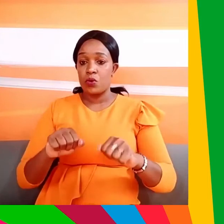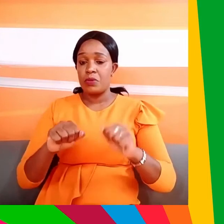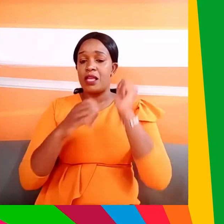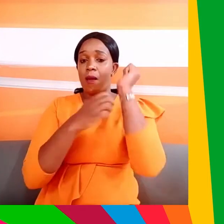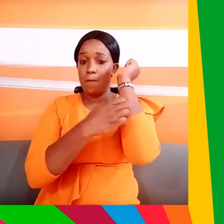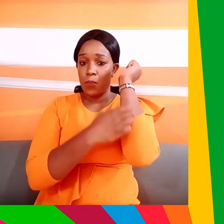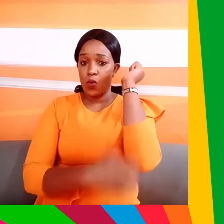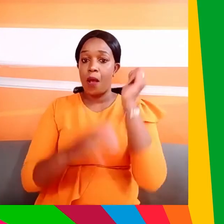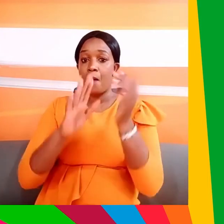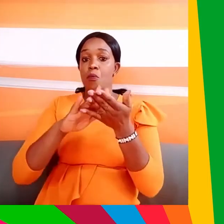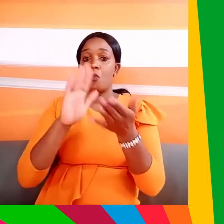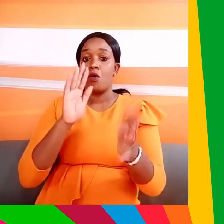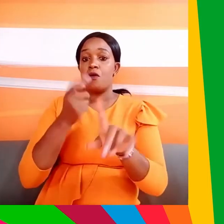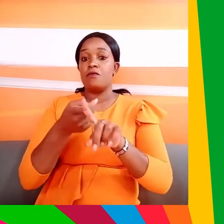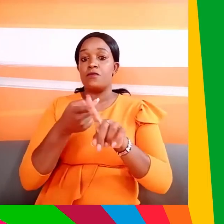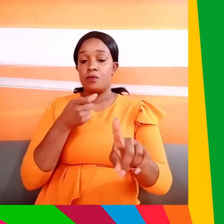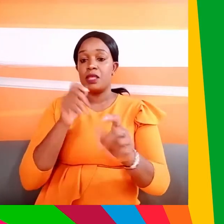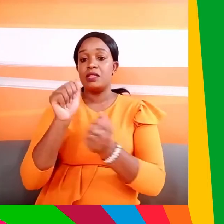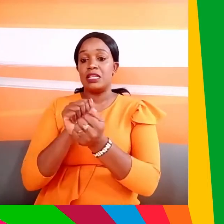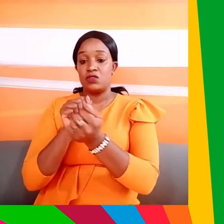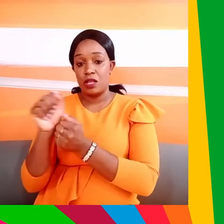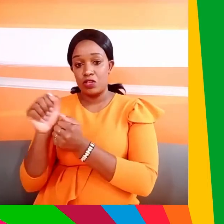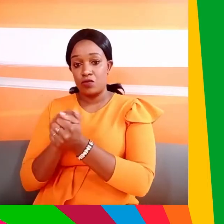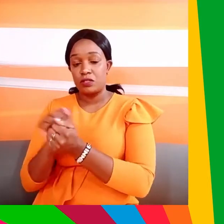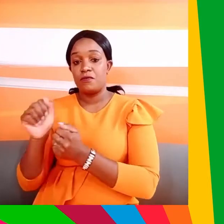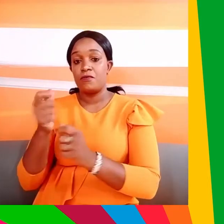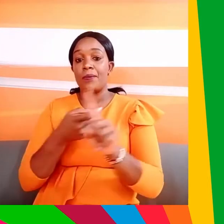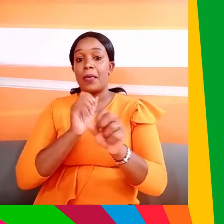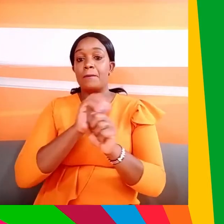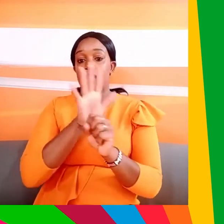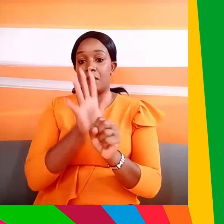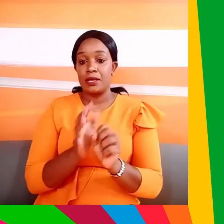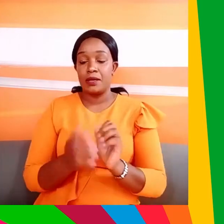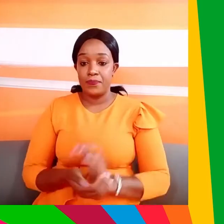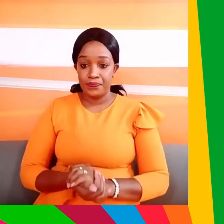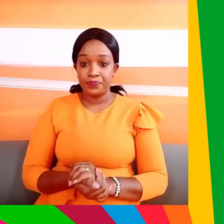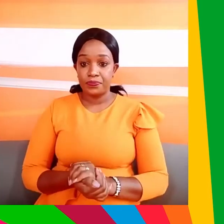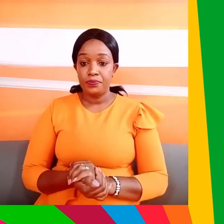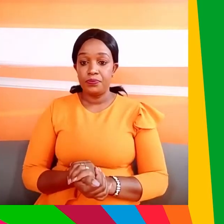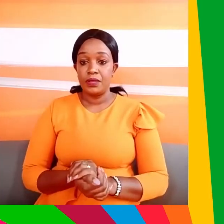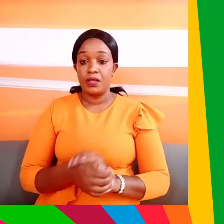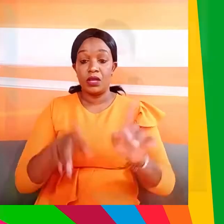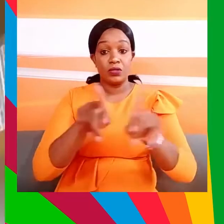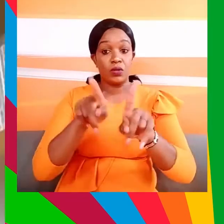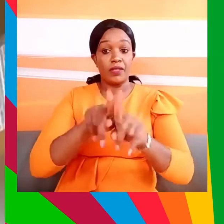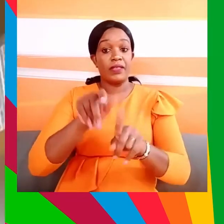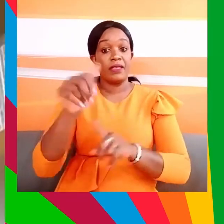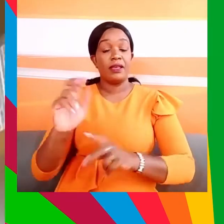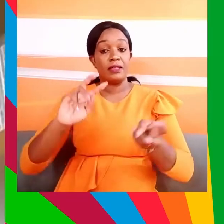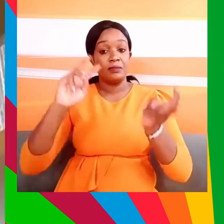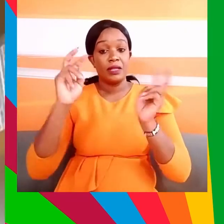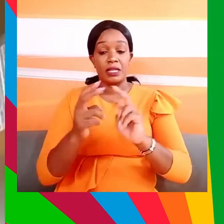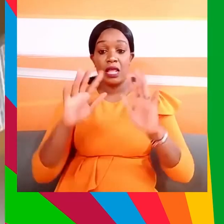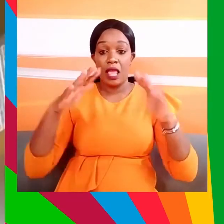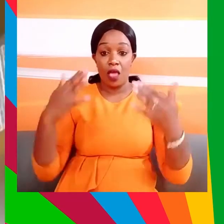result of the disruptions from the pandemic. And then another startling aspect was how the disruption to